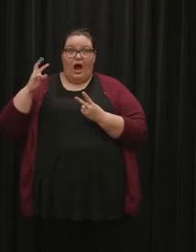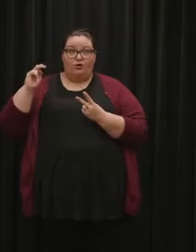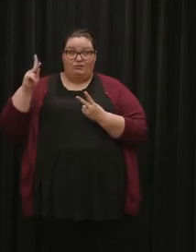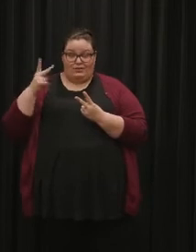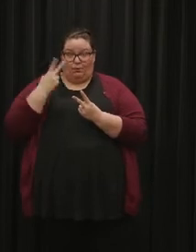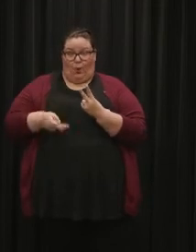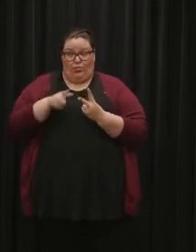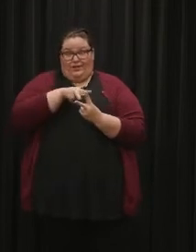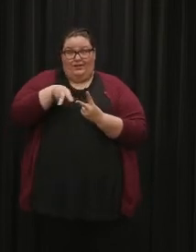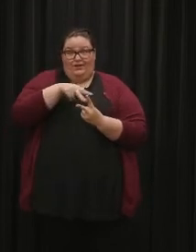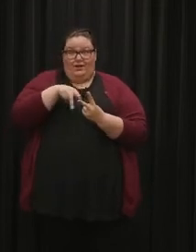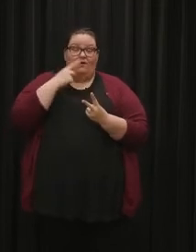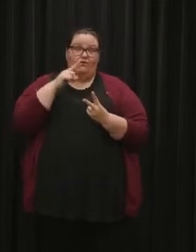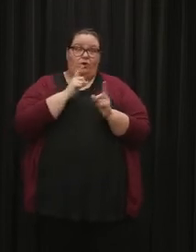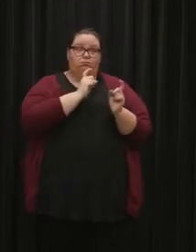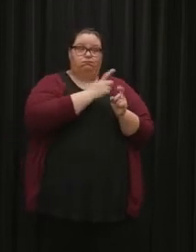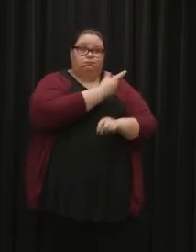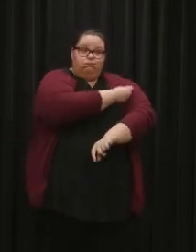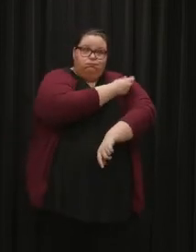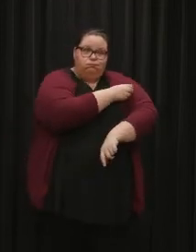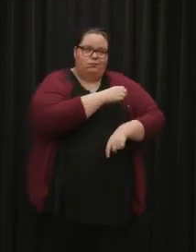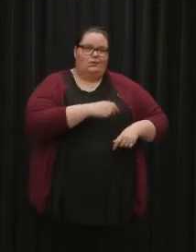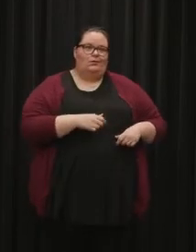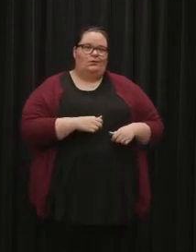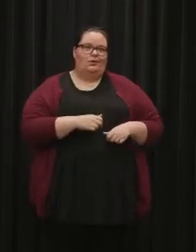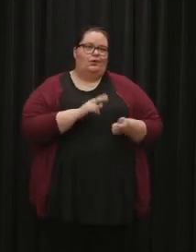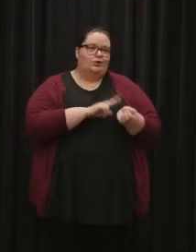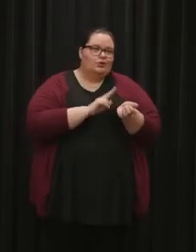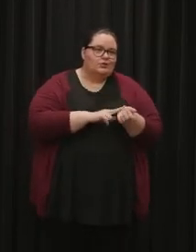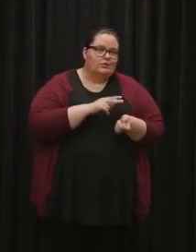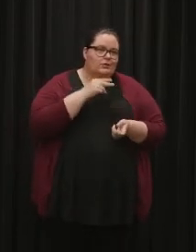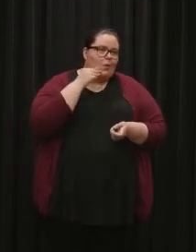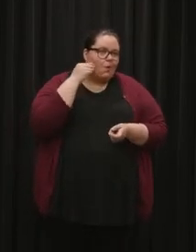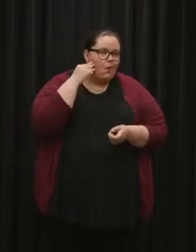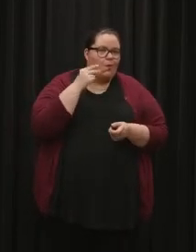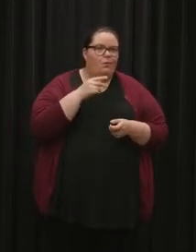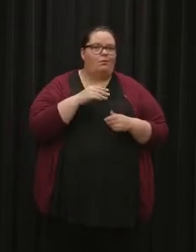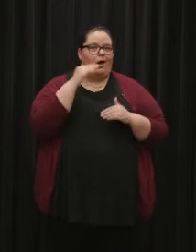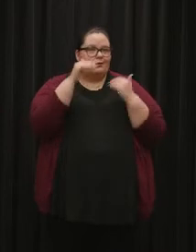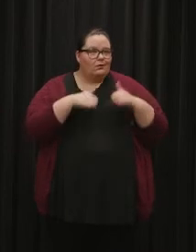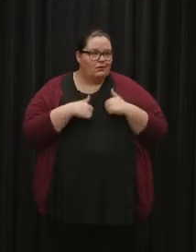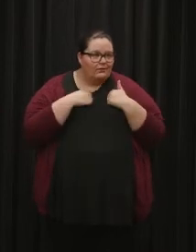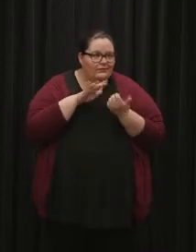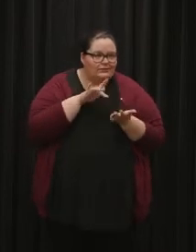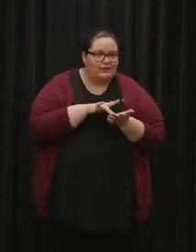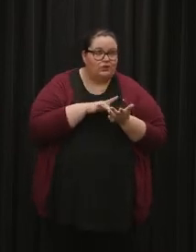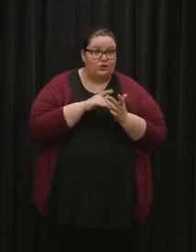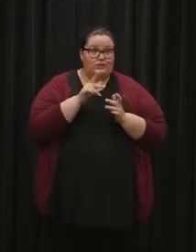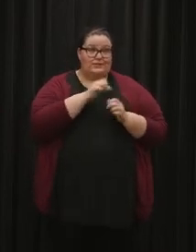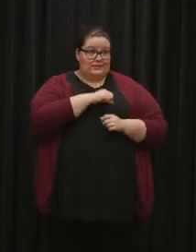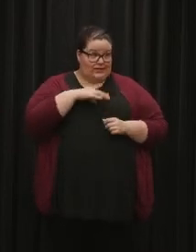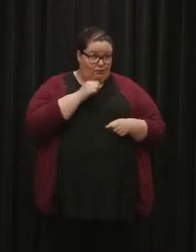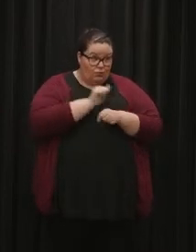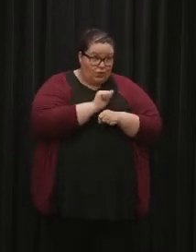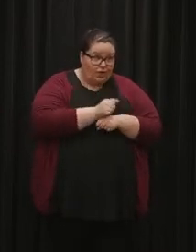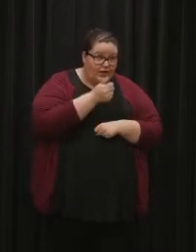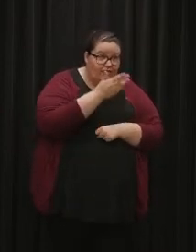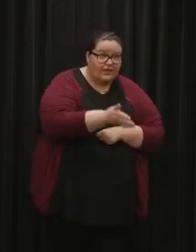in terms of long-term care facility residents, healthcare workers who work in those facilities, healthcare workers who